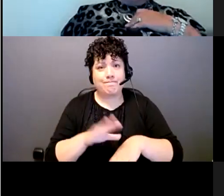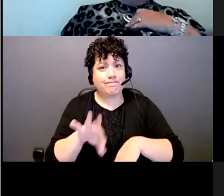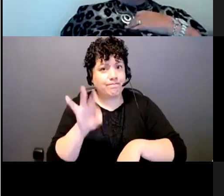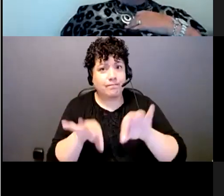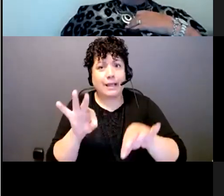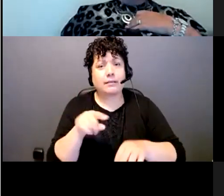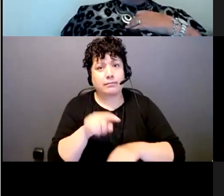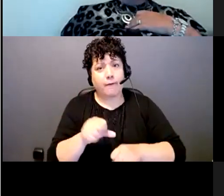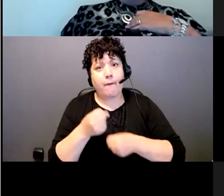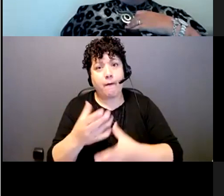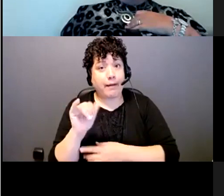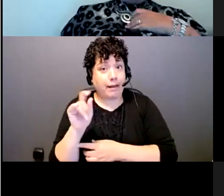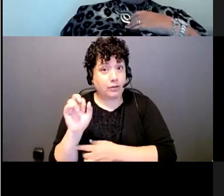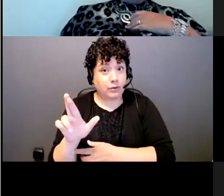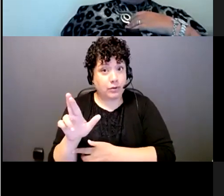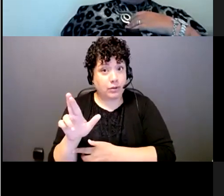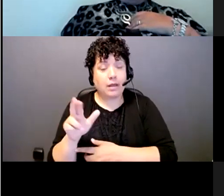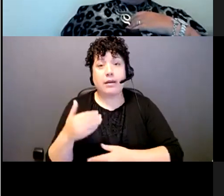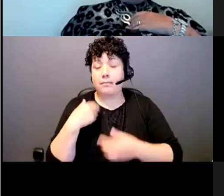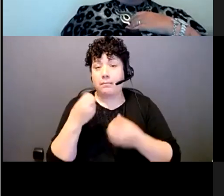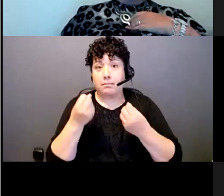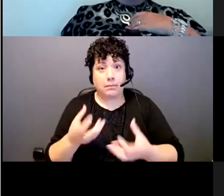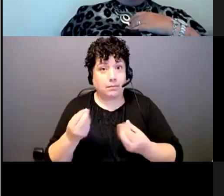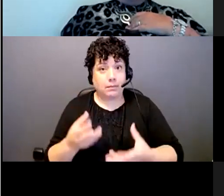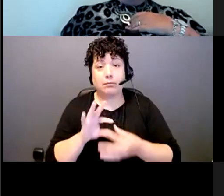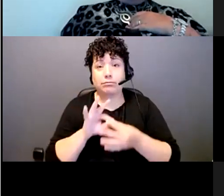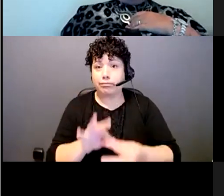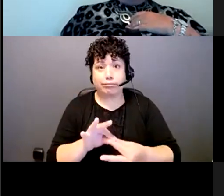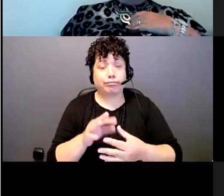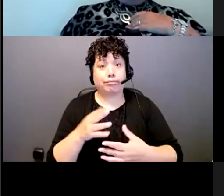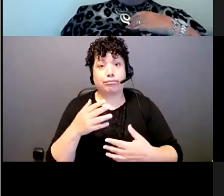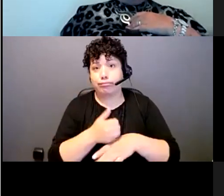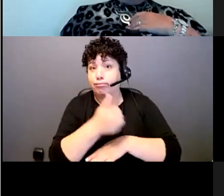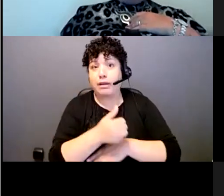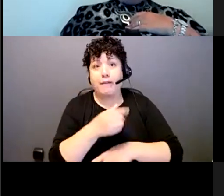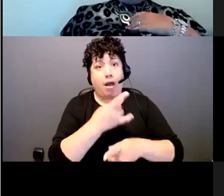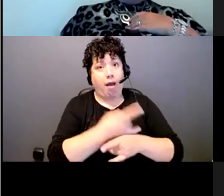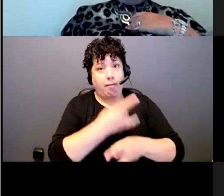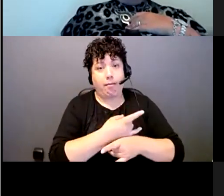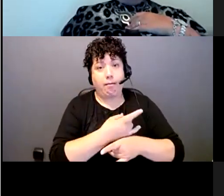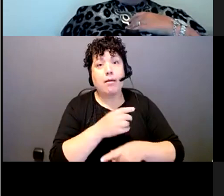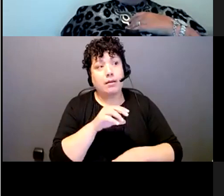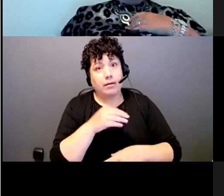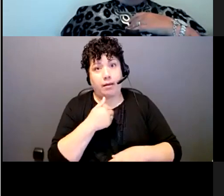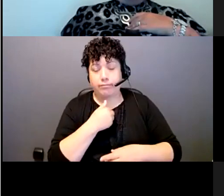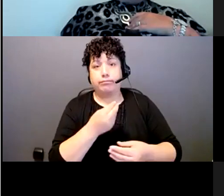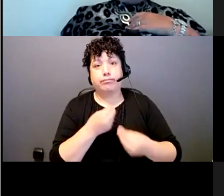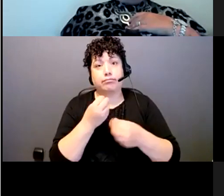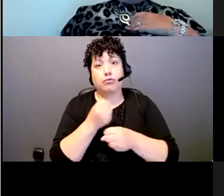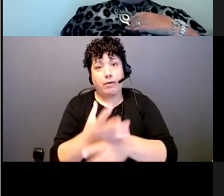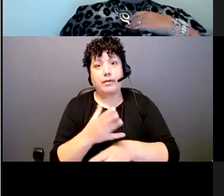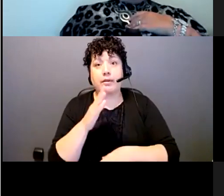actually there's many links to different cancers from alcohol, and it's not as mainstream as we know tobacco to